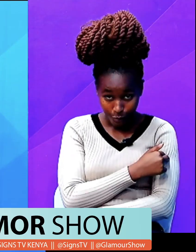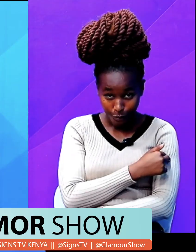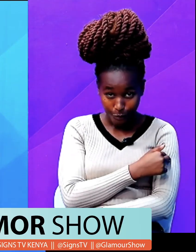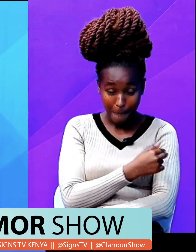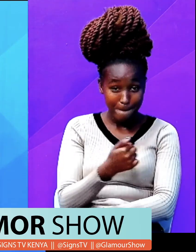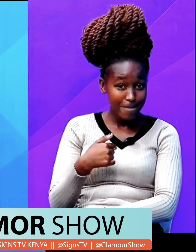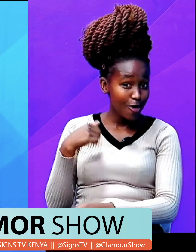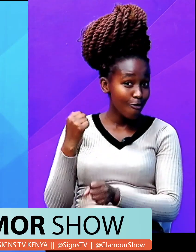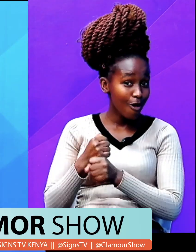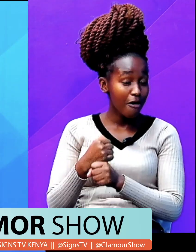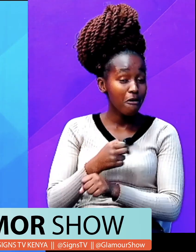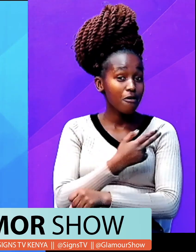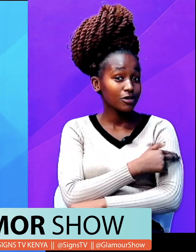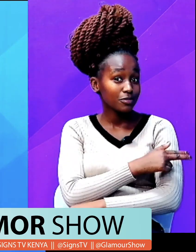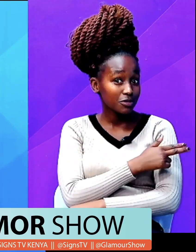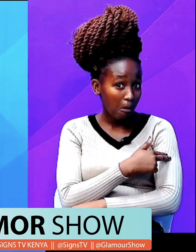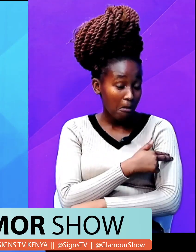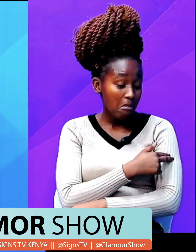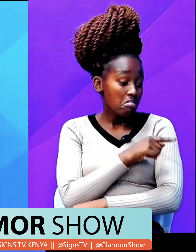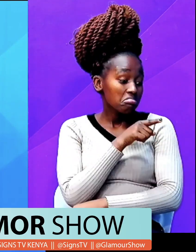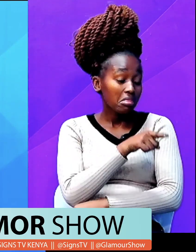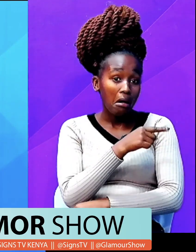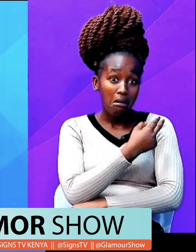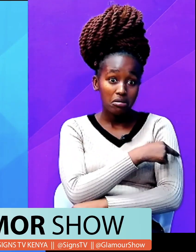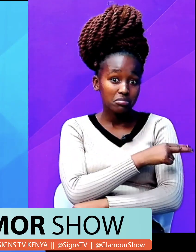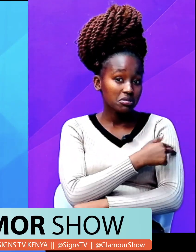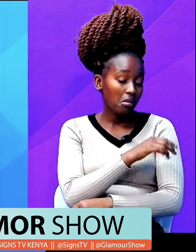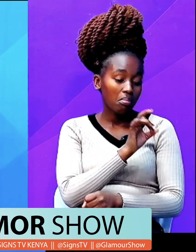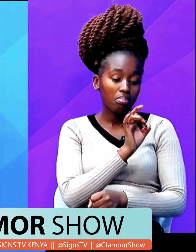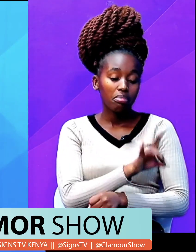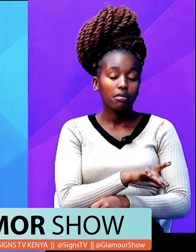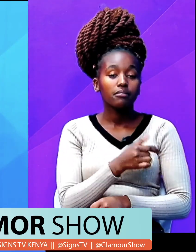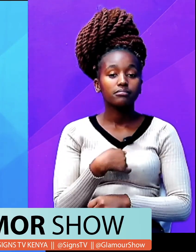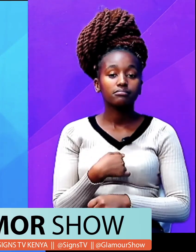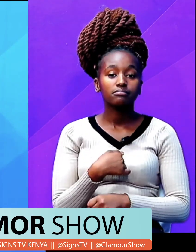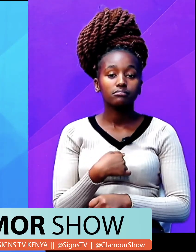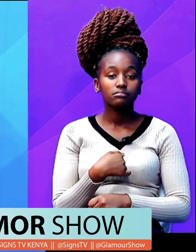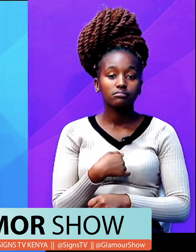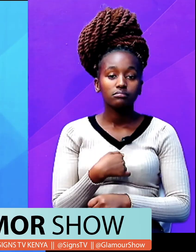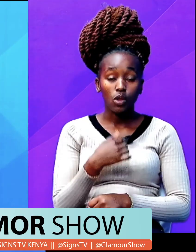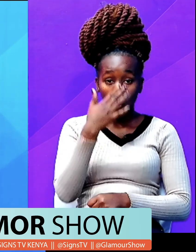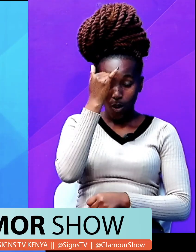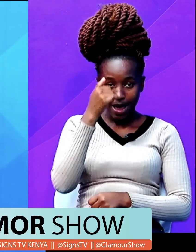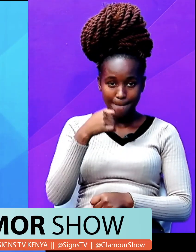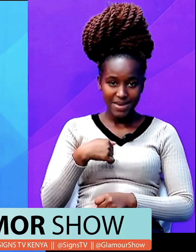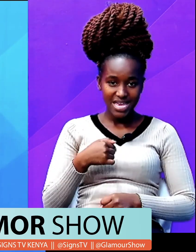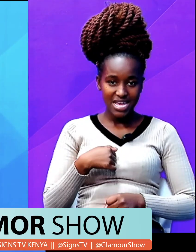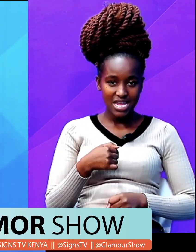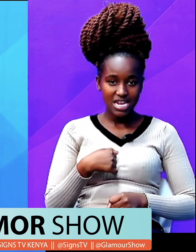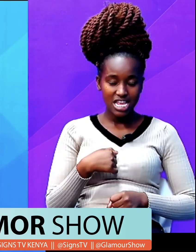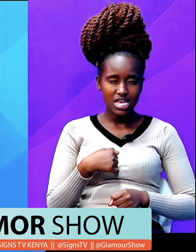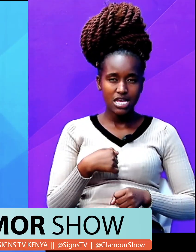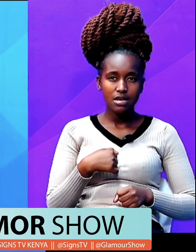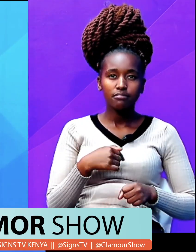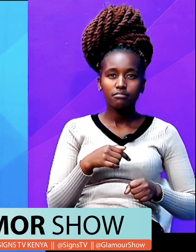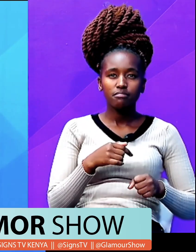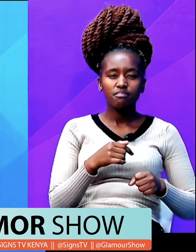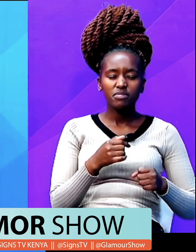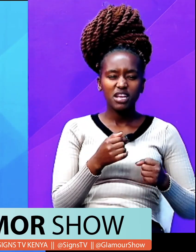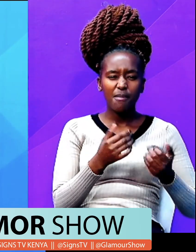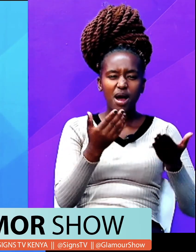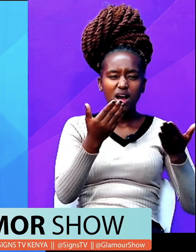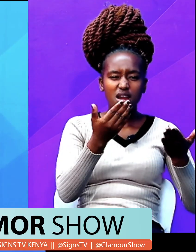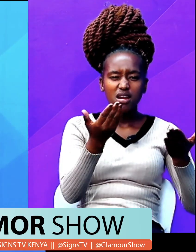work in a hospital. I lost the job. I was a receptionist. So I lost my job.